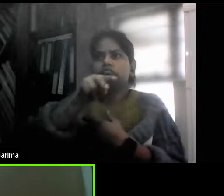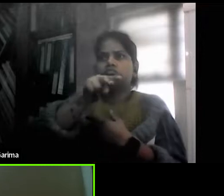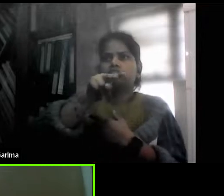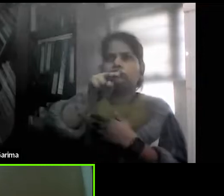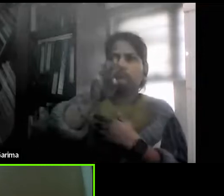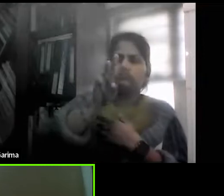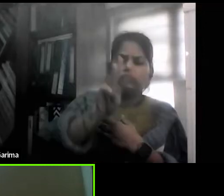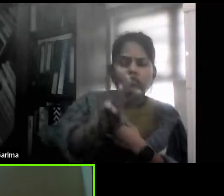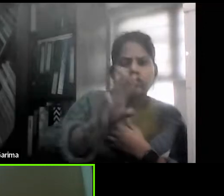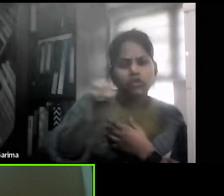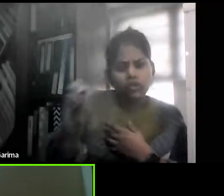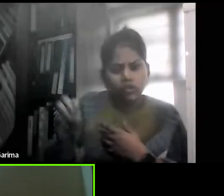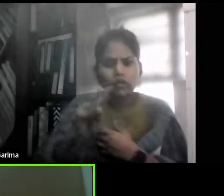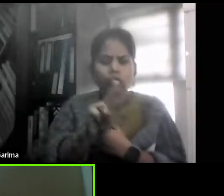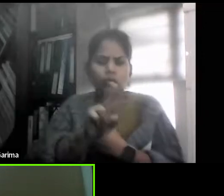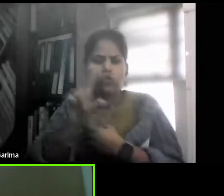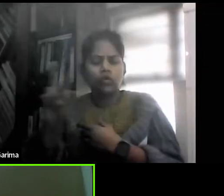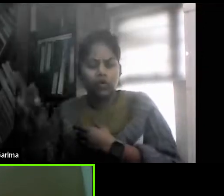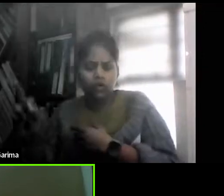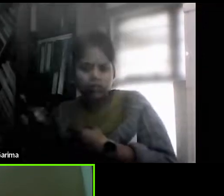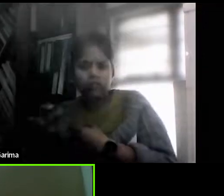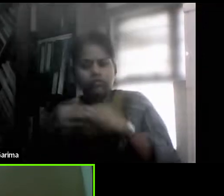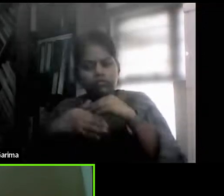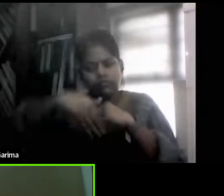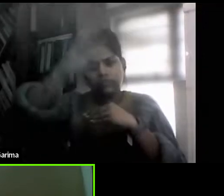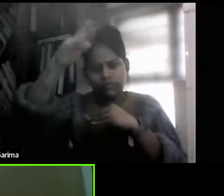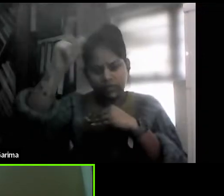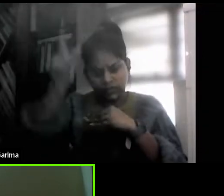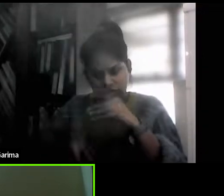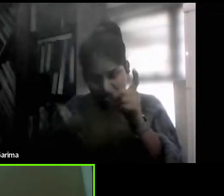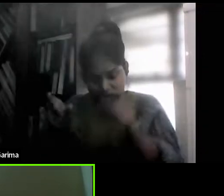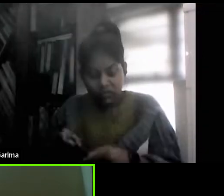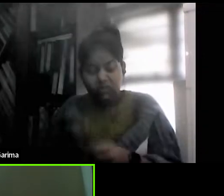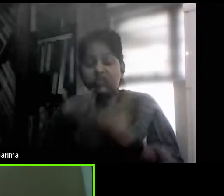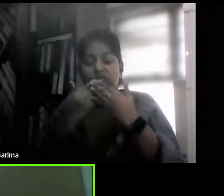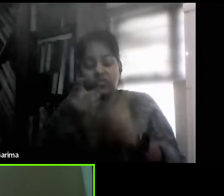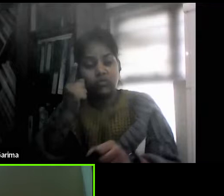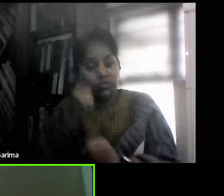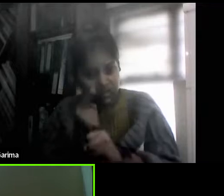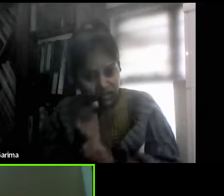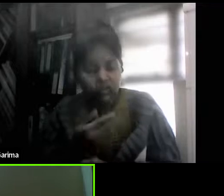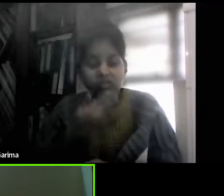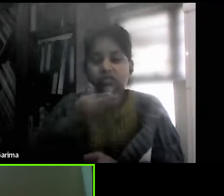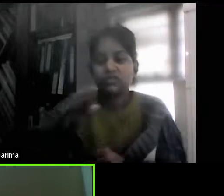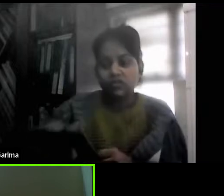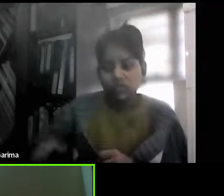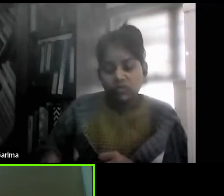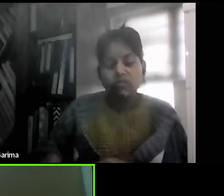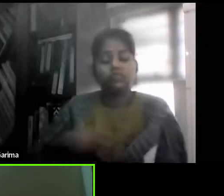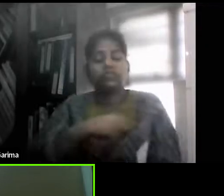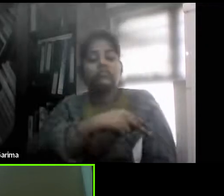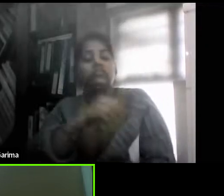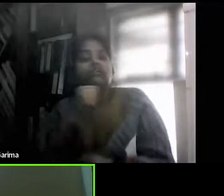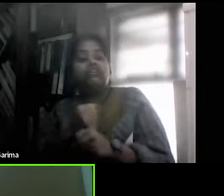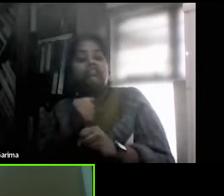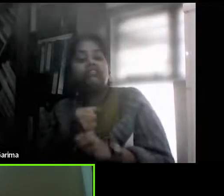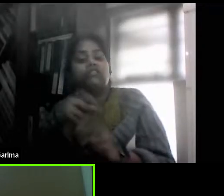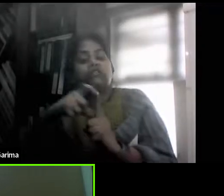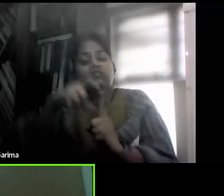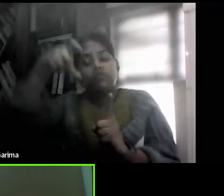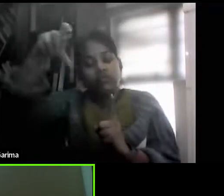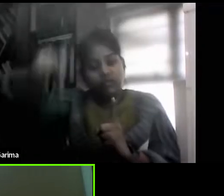were appointed during that period as professors, school teachers, also in various government departments as employees. So